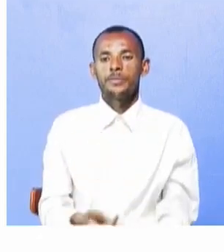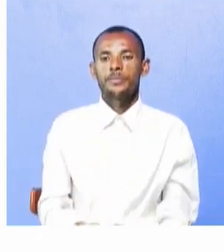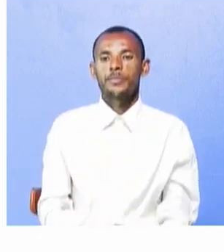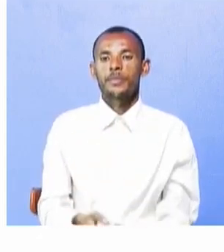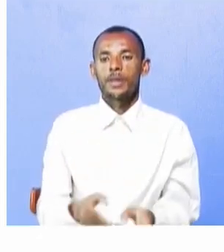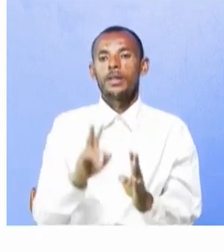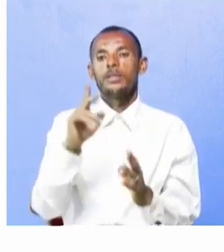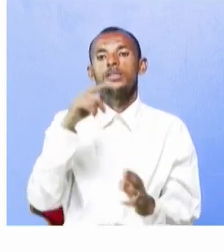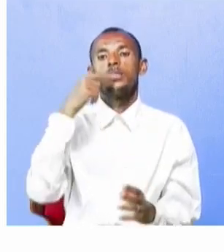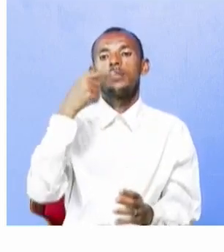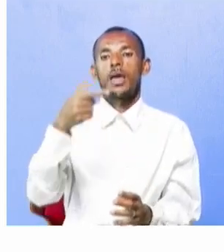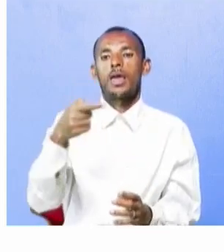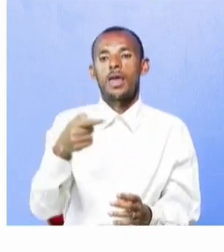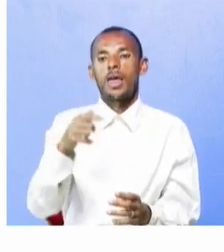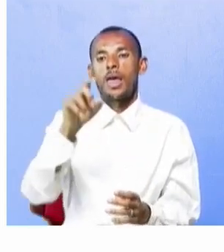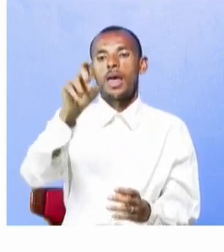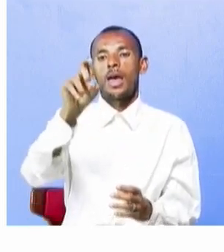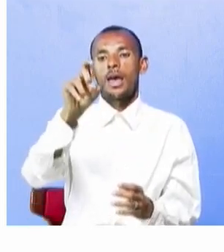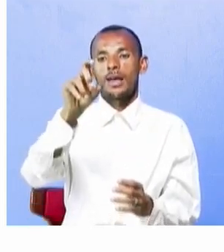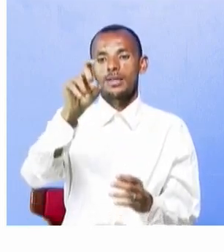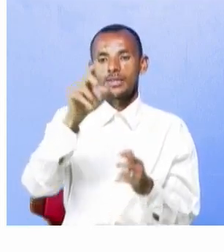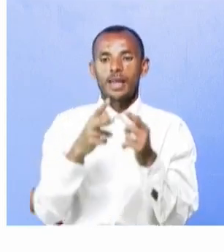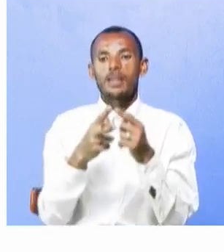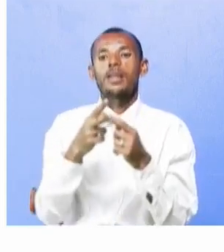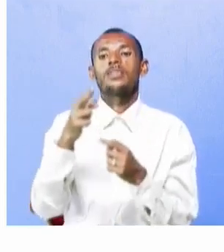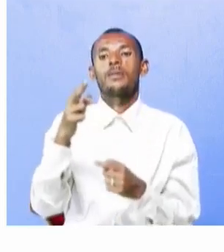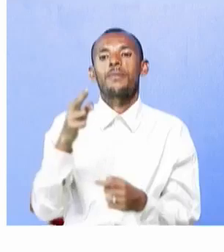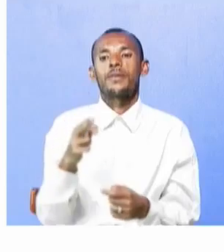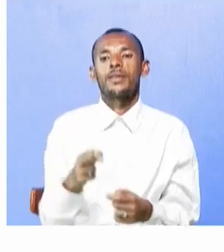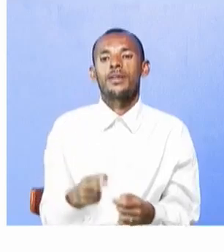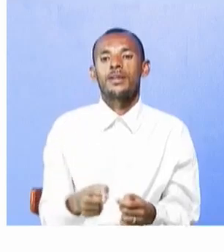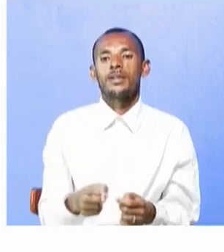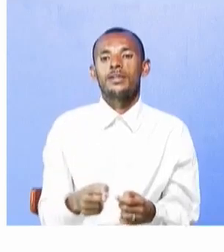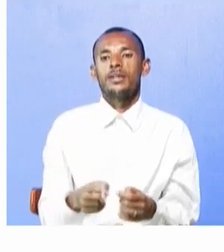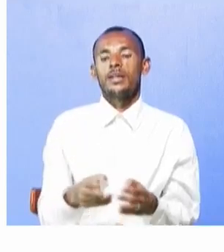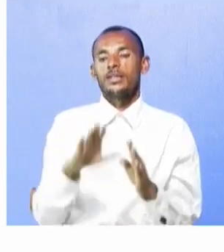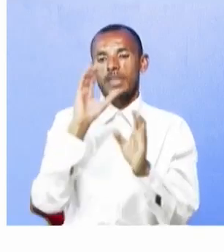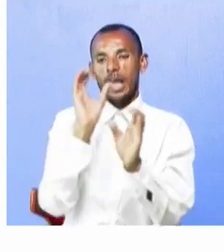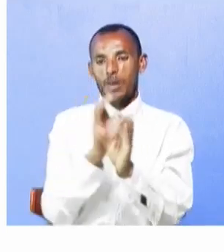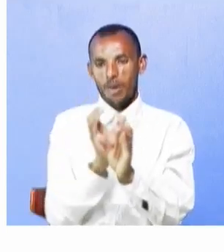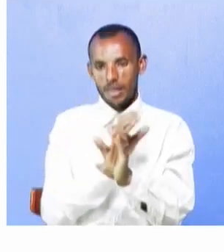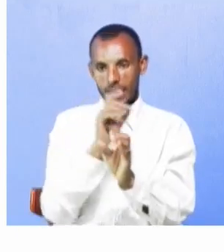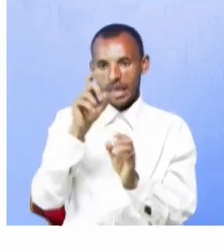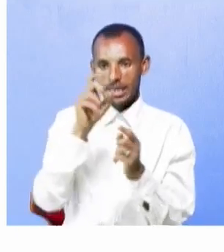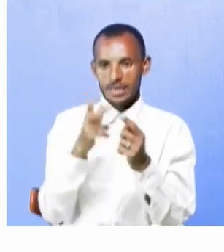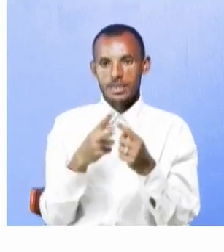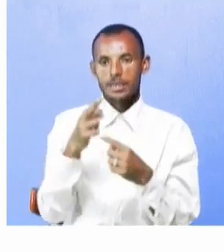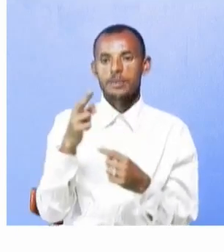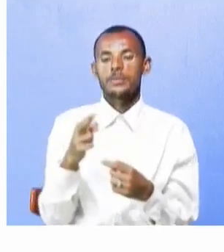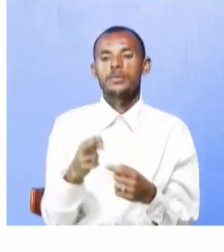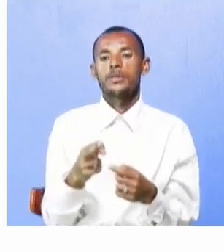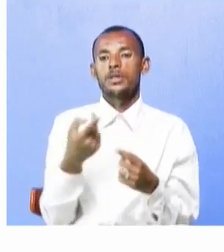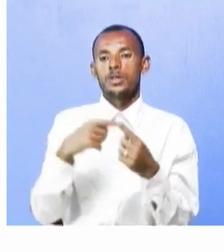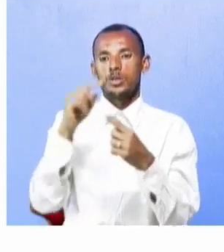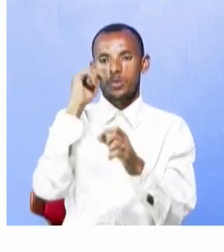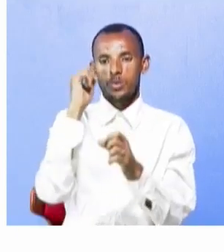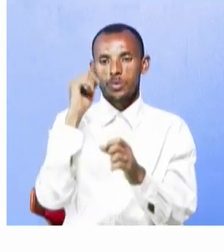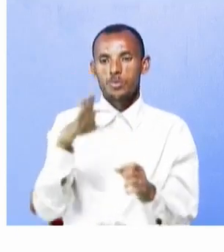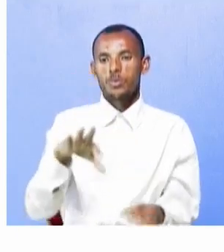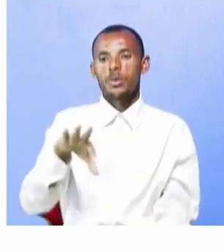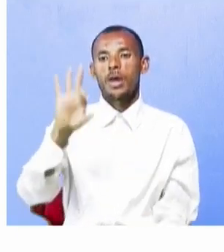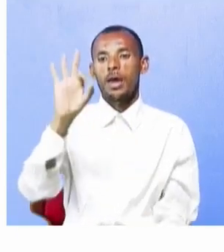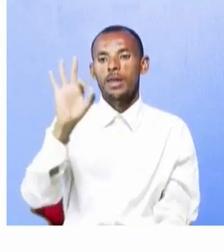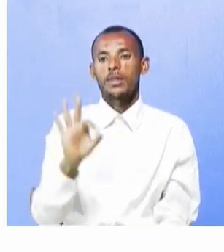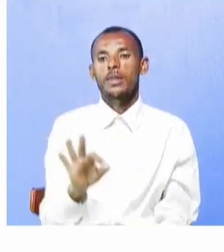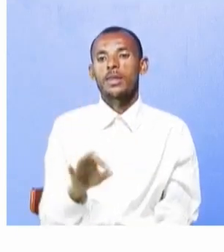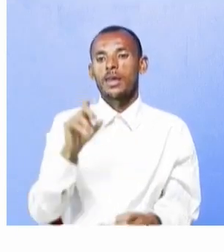let's say x-intercept. So let's calculate the x-intercept. To find the x-intercept,